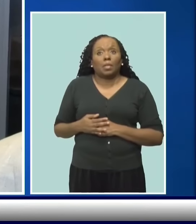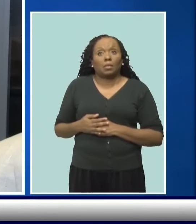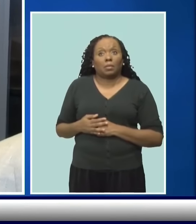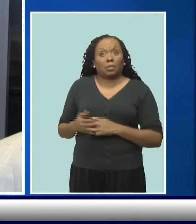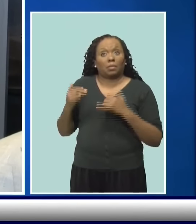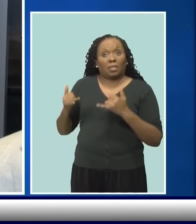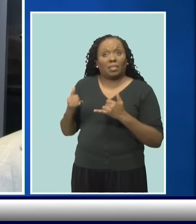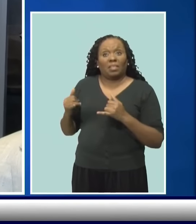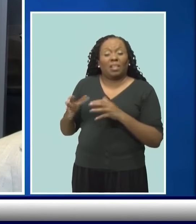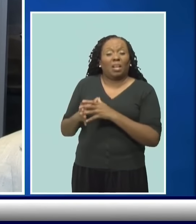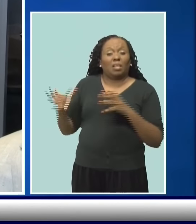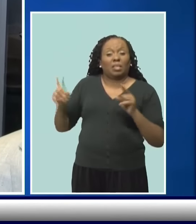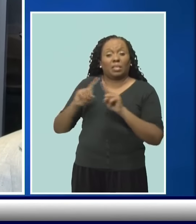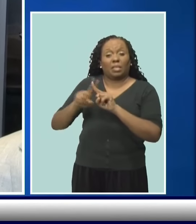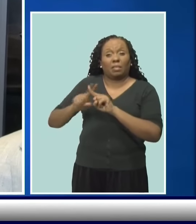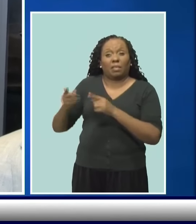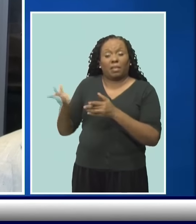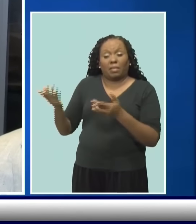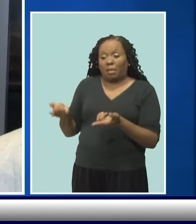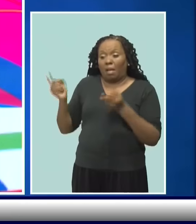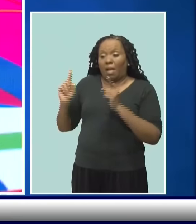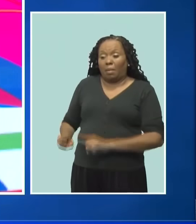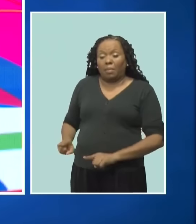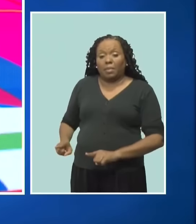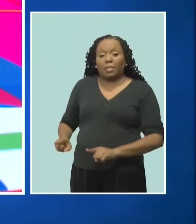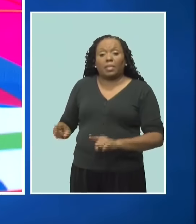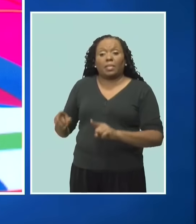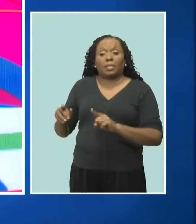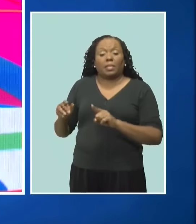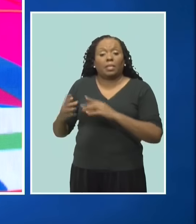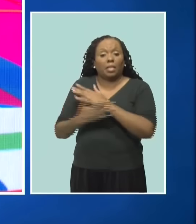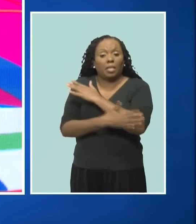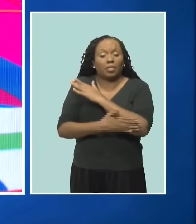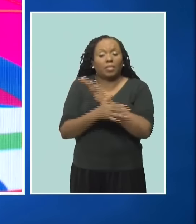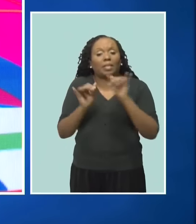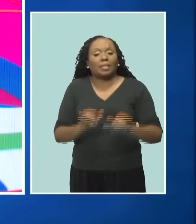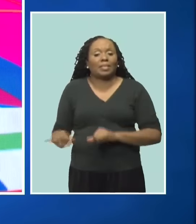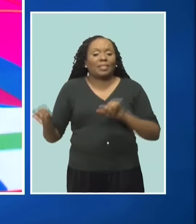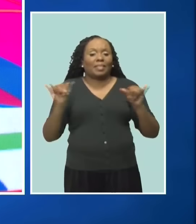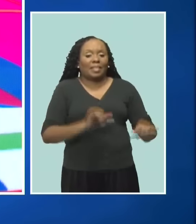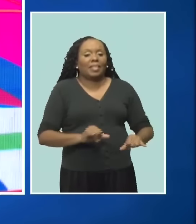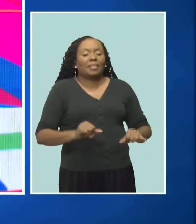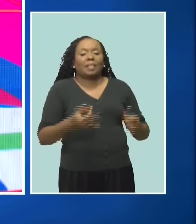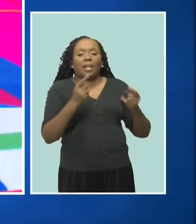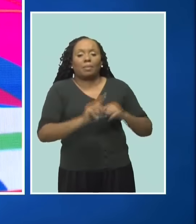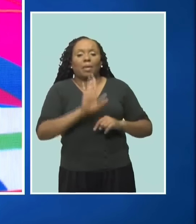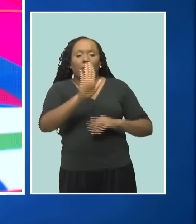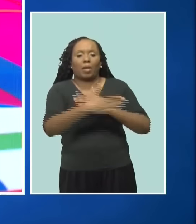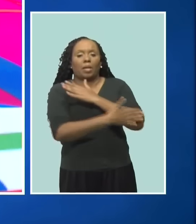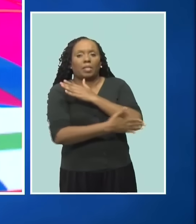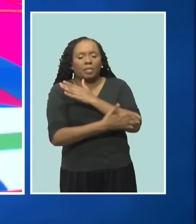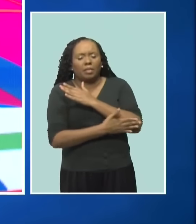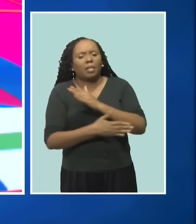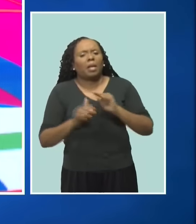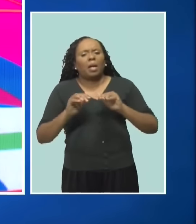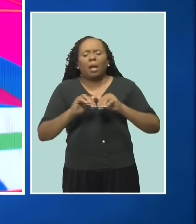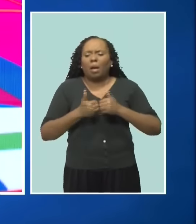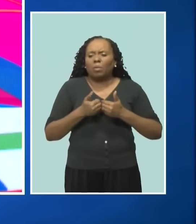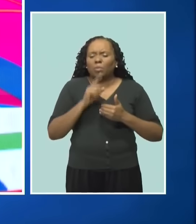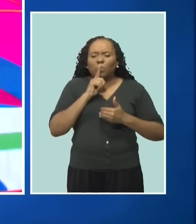does require us to find common ground and shared interests on which to build those pathways out of